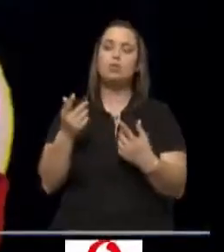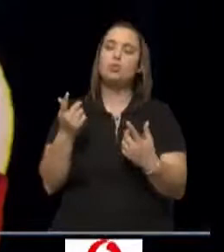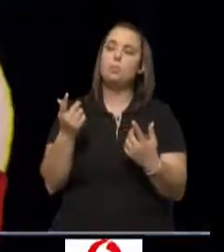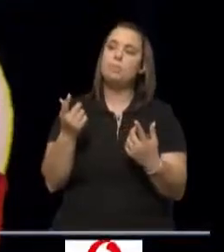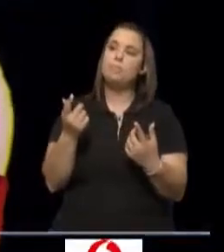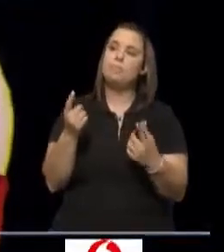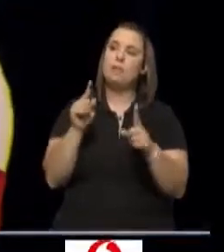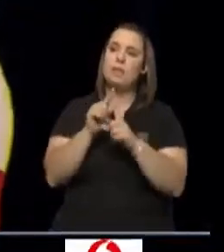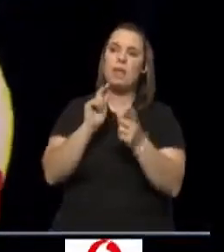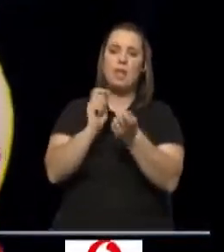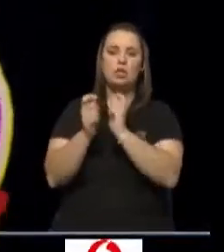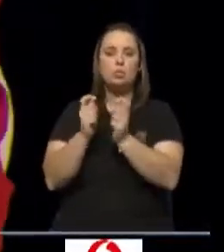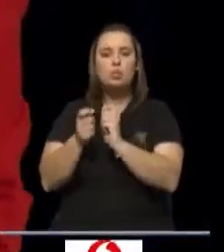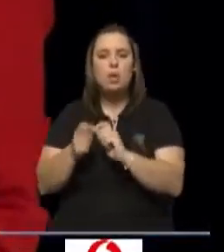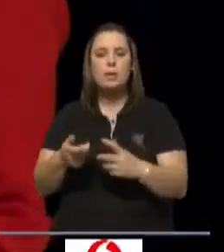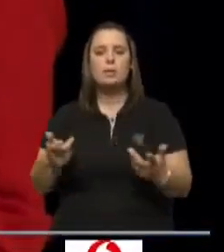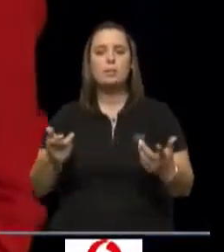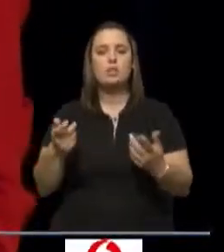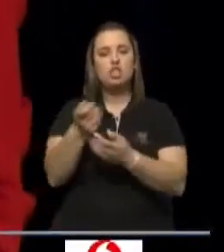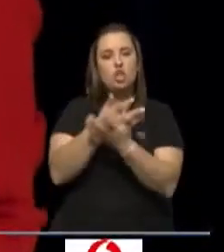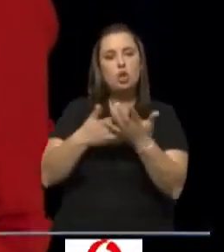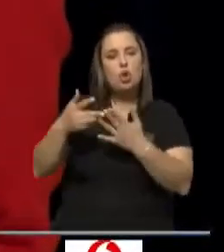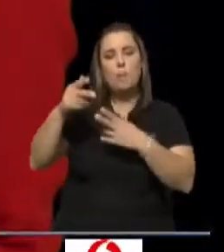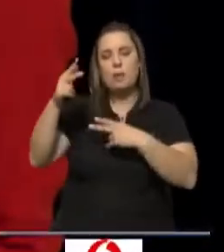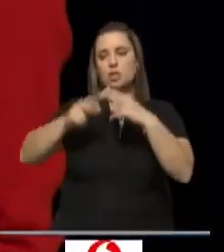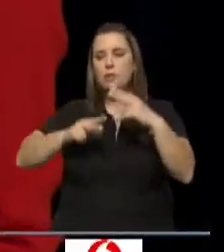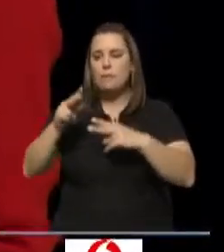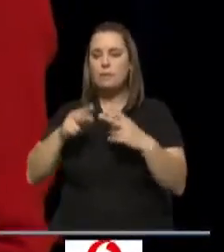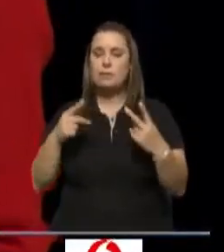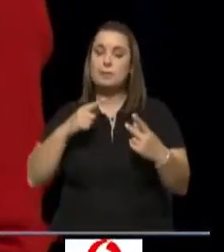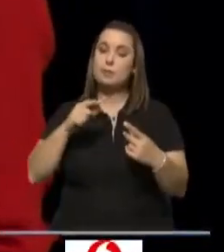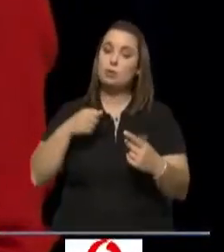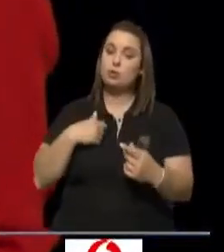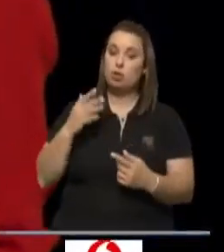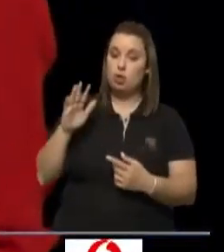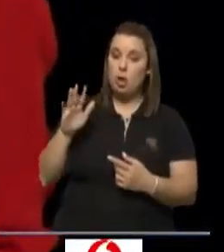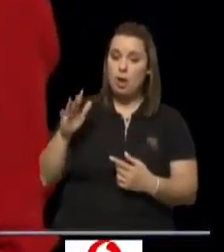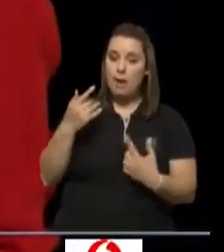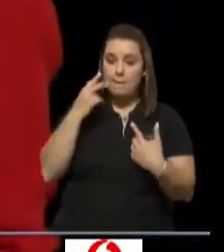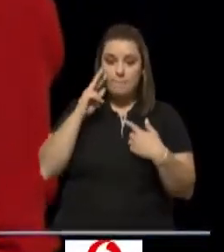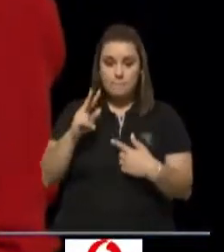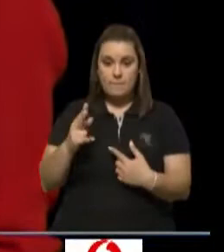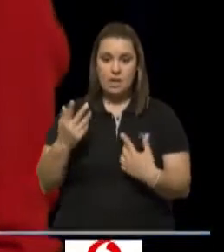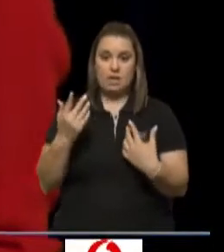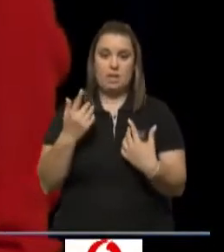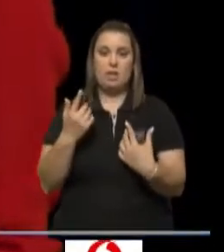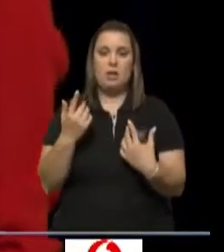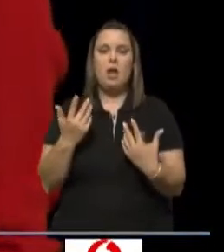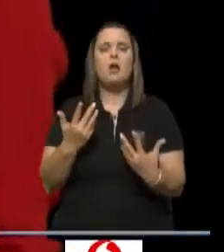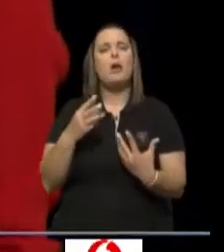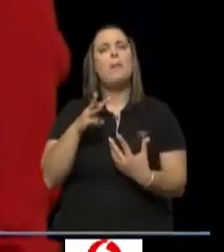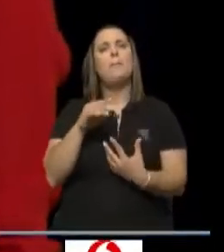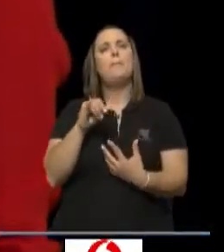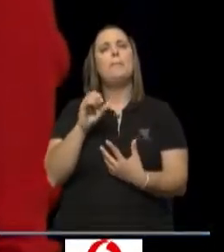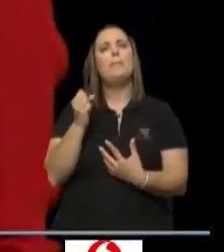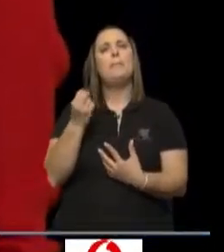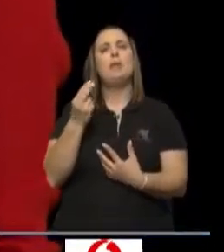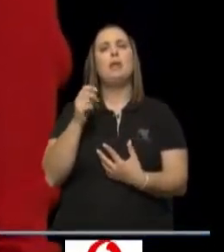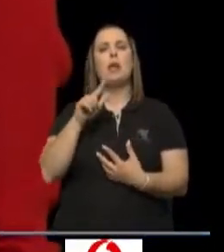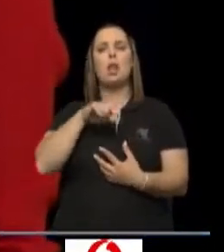impact, especially the changes, economic and financial changes that we are confronted